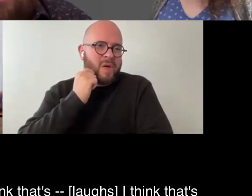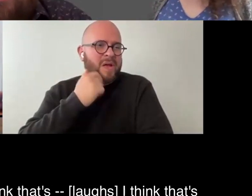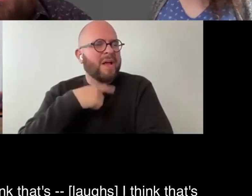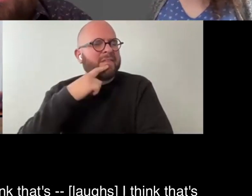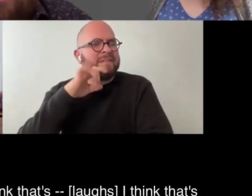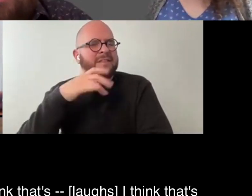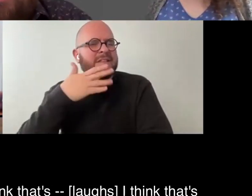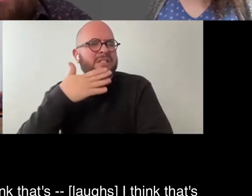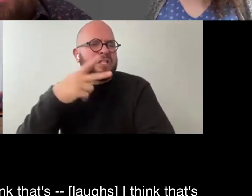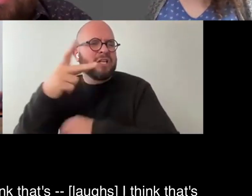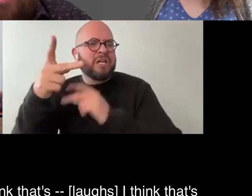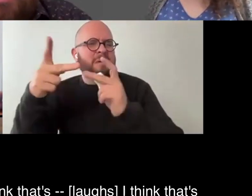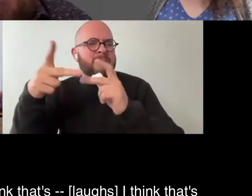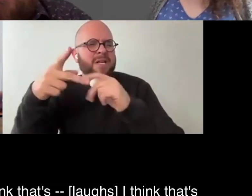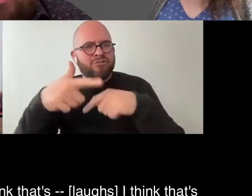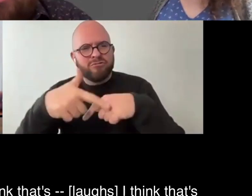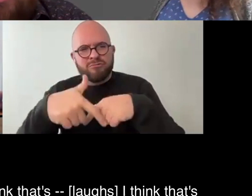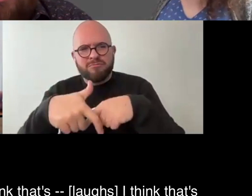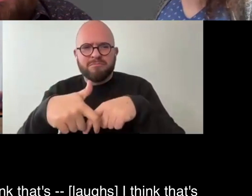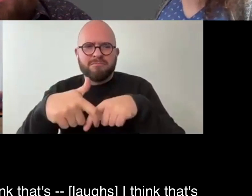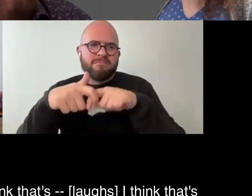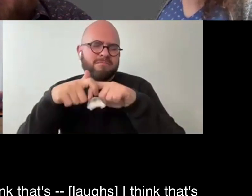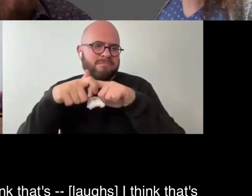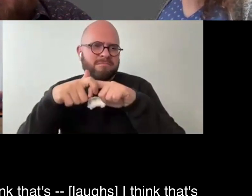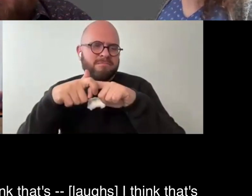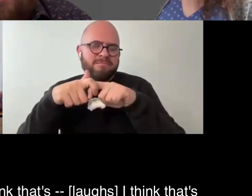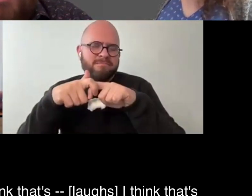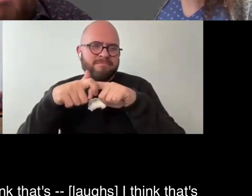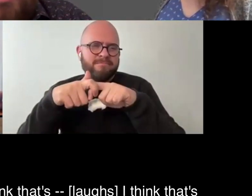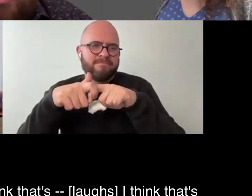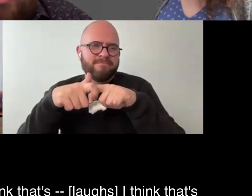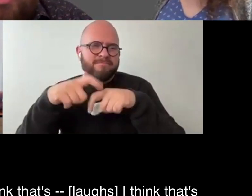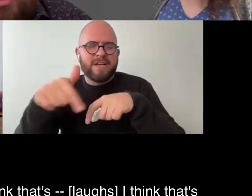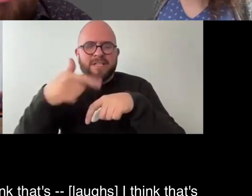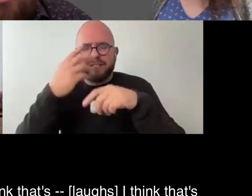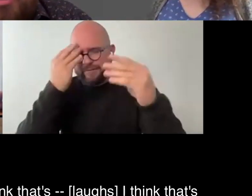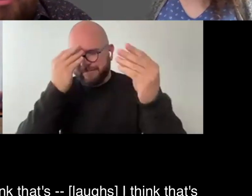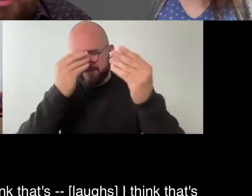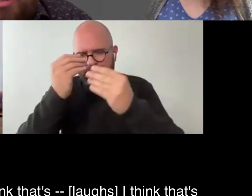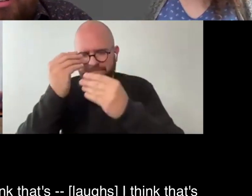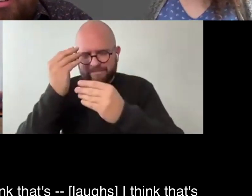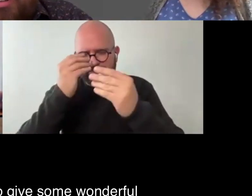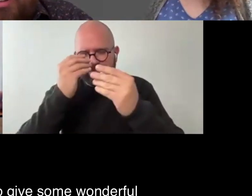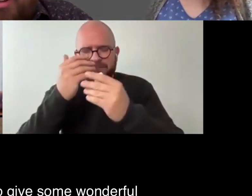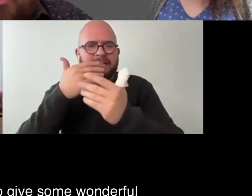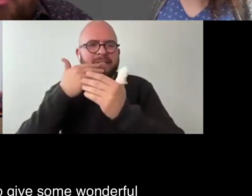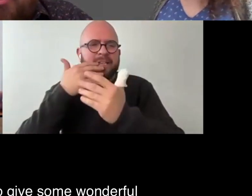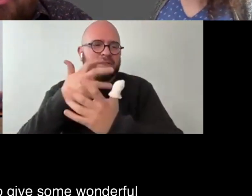to just sit and be with. Thank you so much. I will